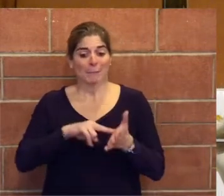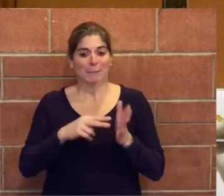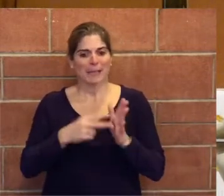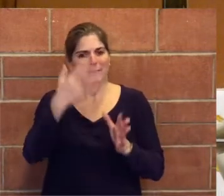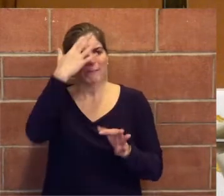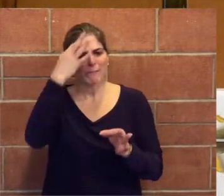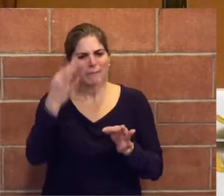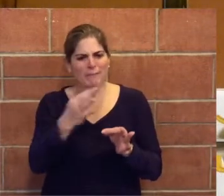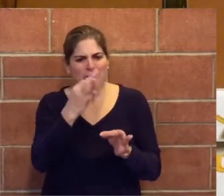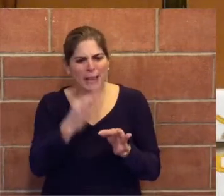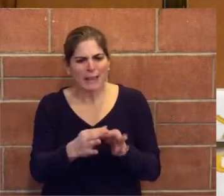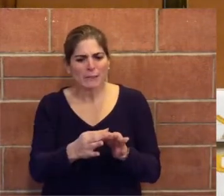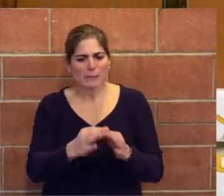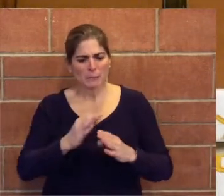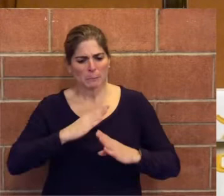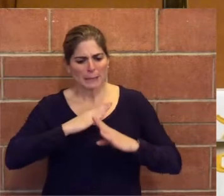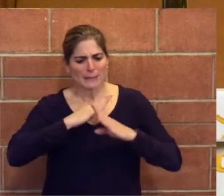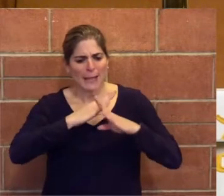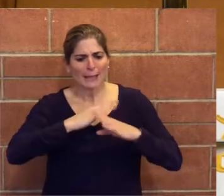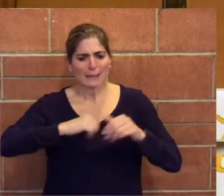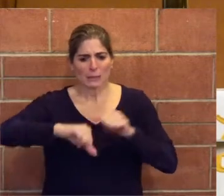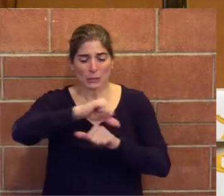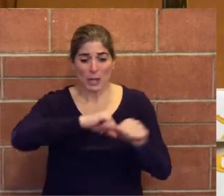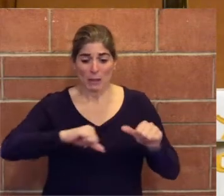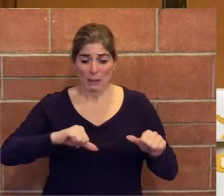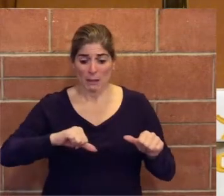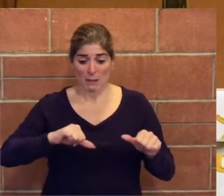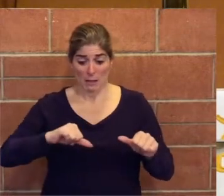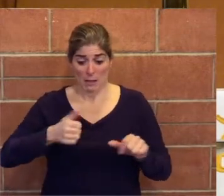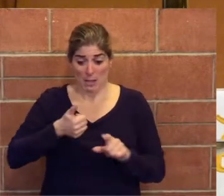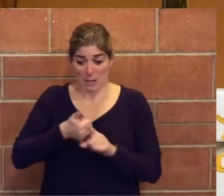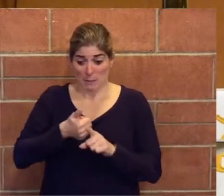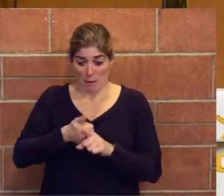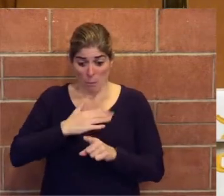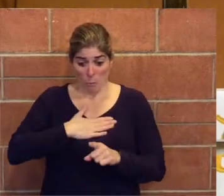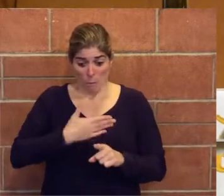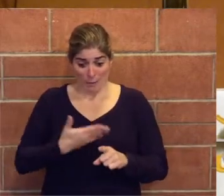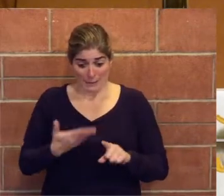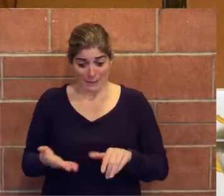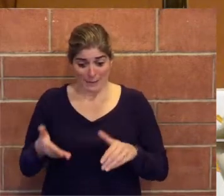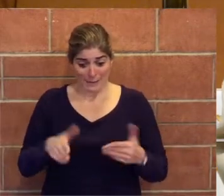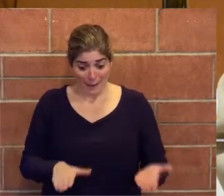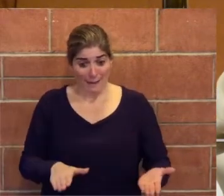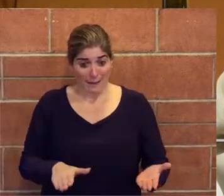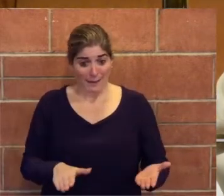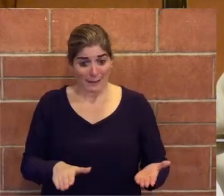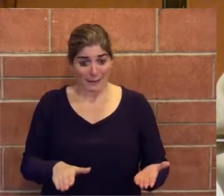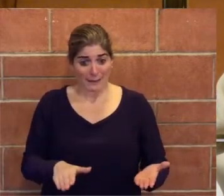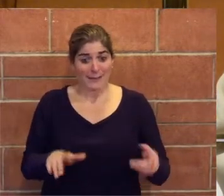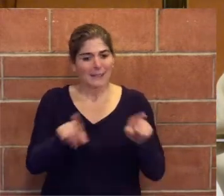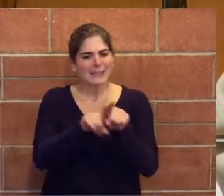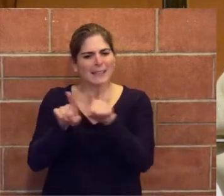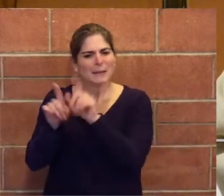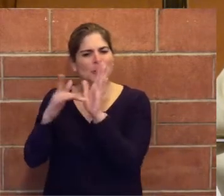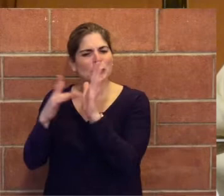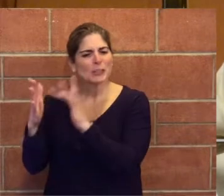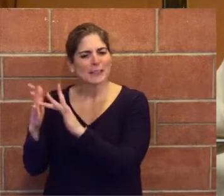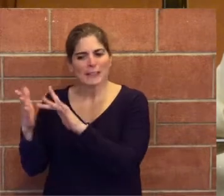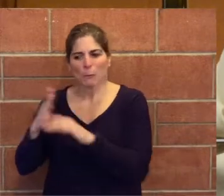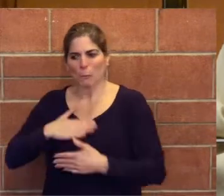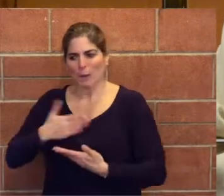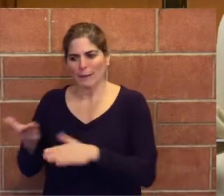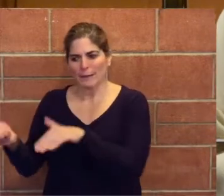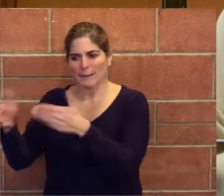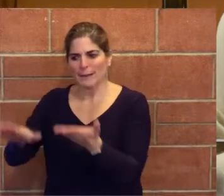faithfulness. Shepherds protect their flock even to the point of laying down one's life for the sheep.